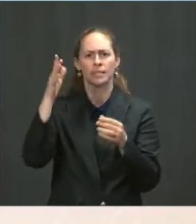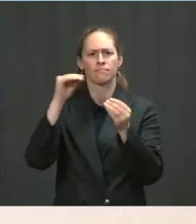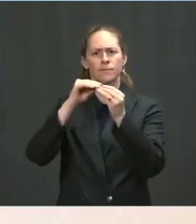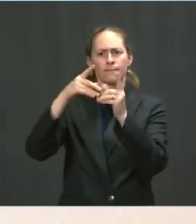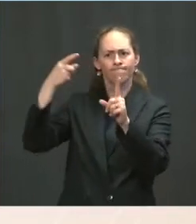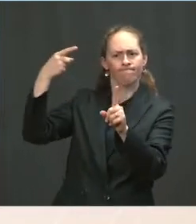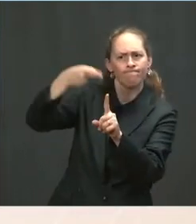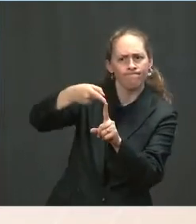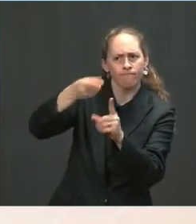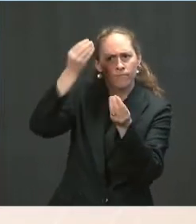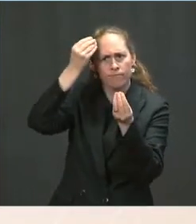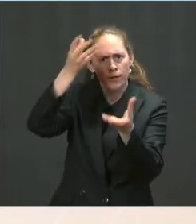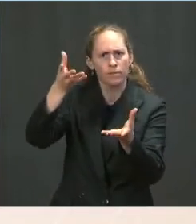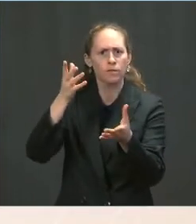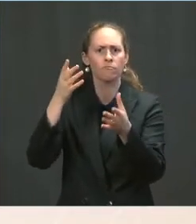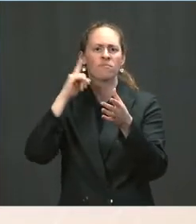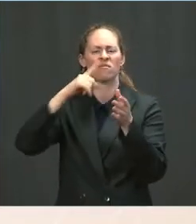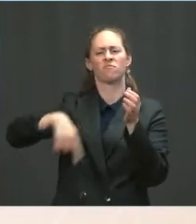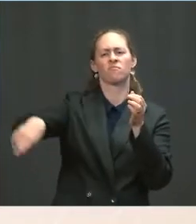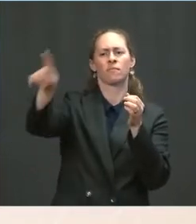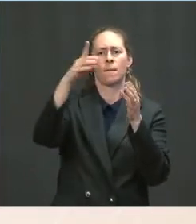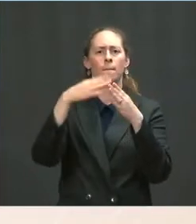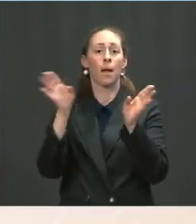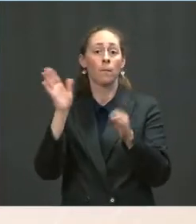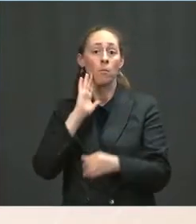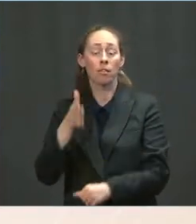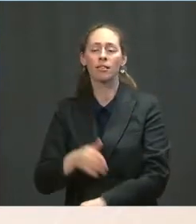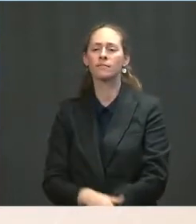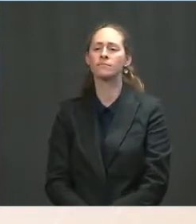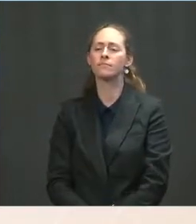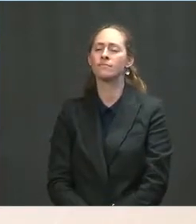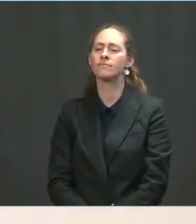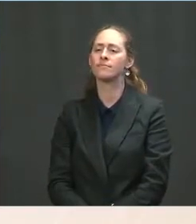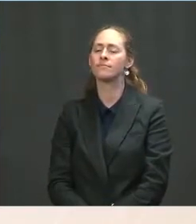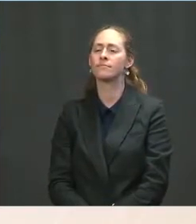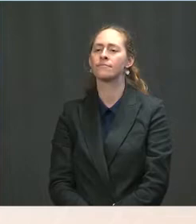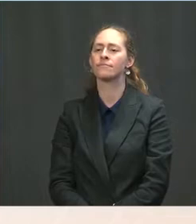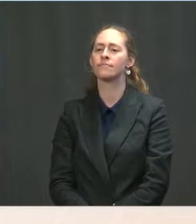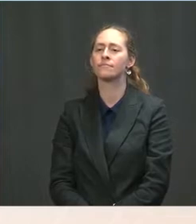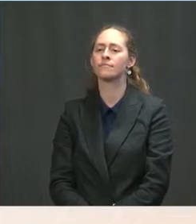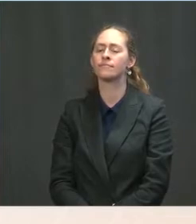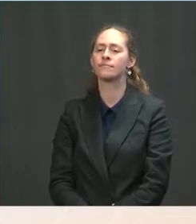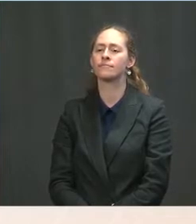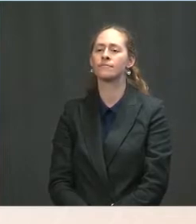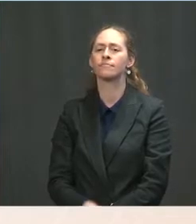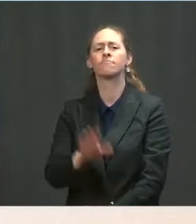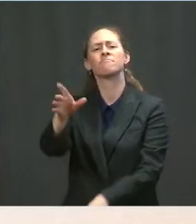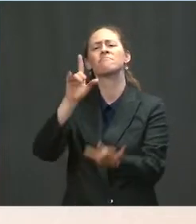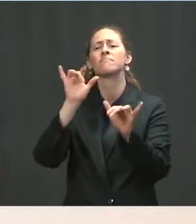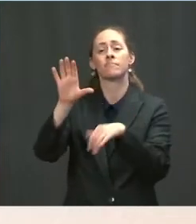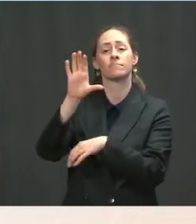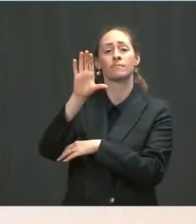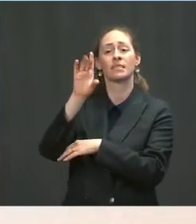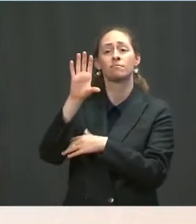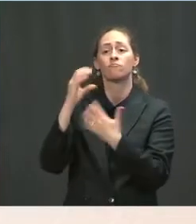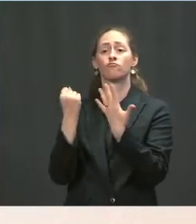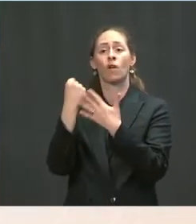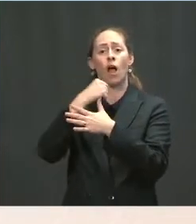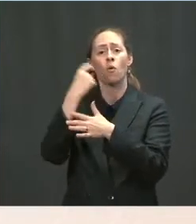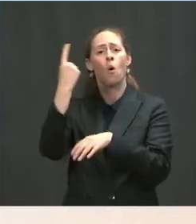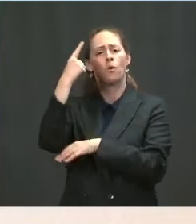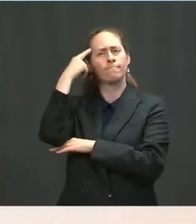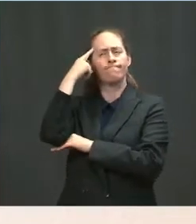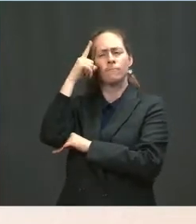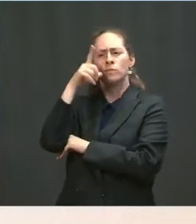to say that the CDC's first and foremost priority is getting the American people information as quickly as possible.